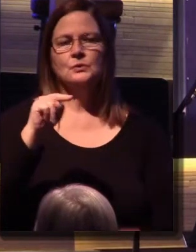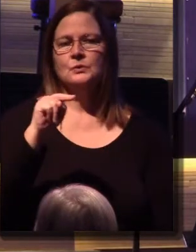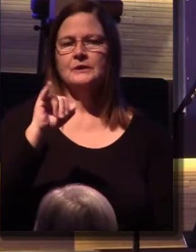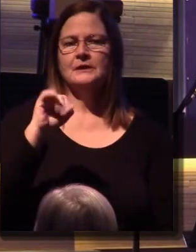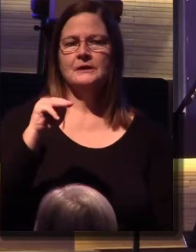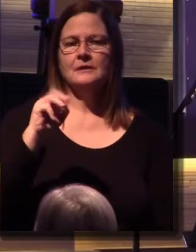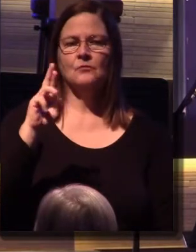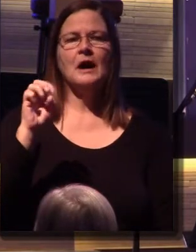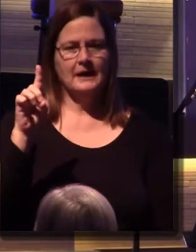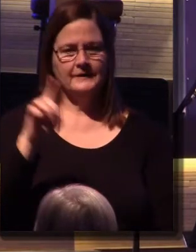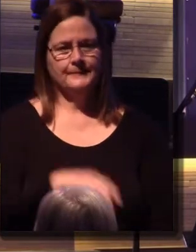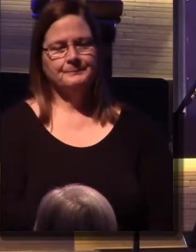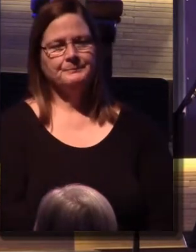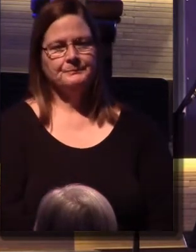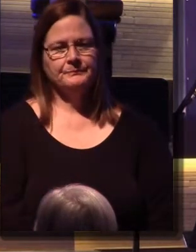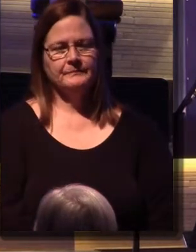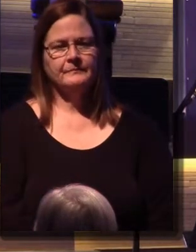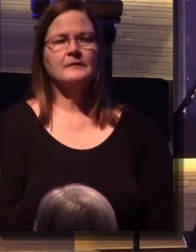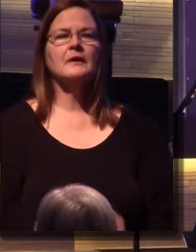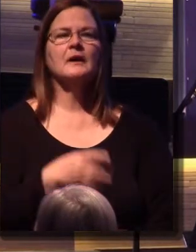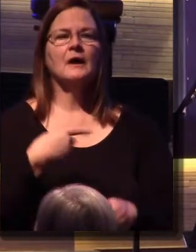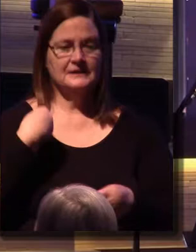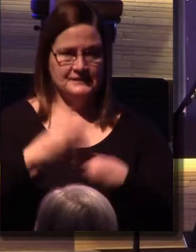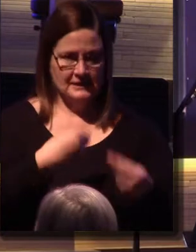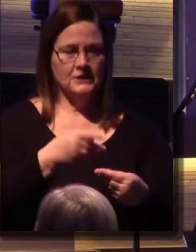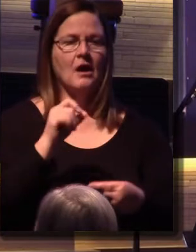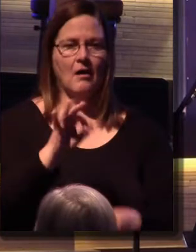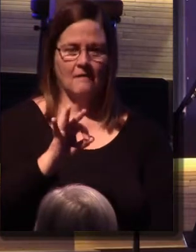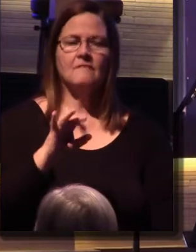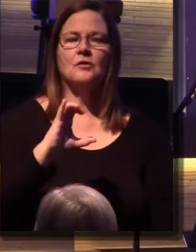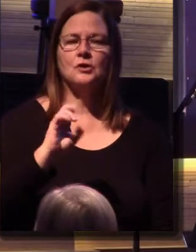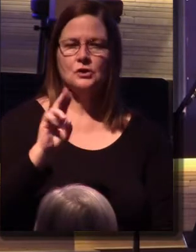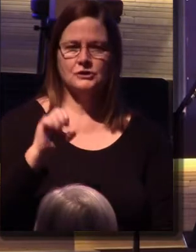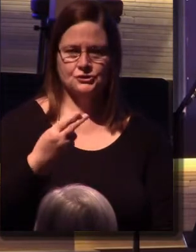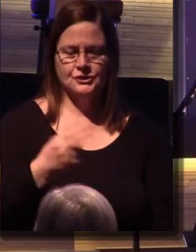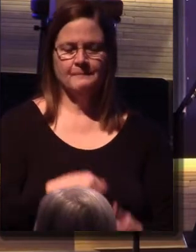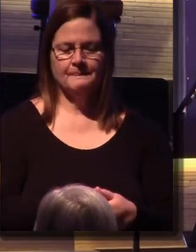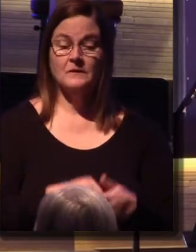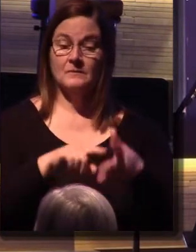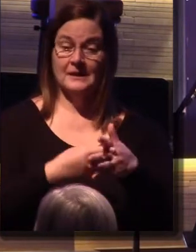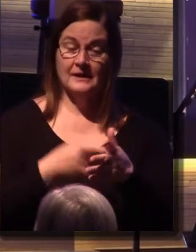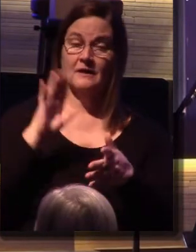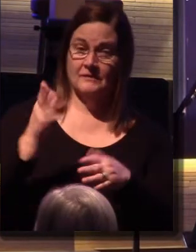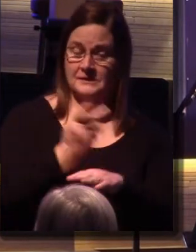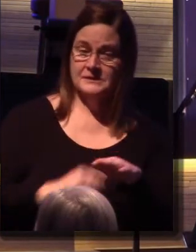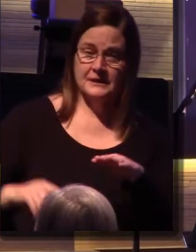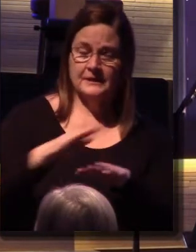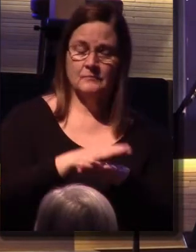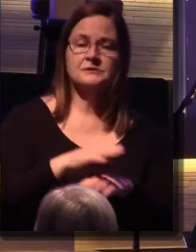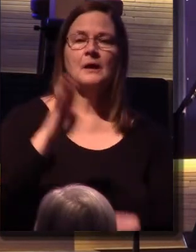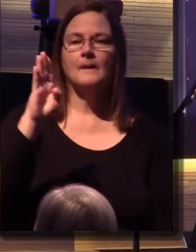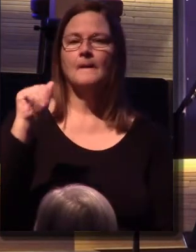Nimrod, one of the descendants of Cush. And so it says, the beginning of his kingdom